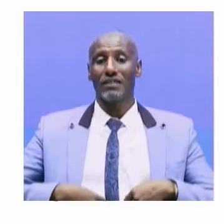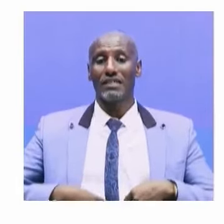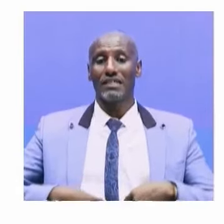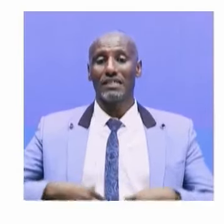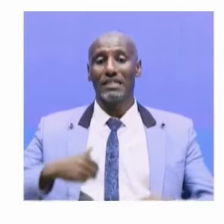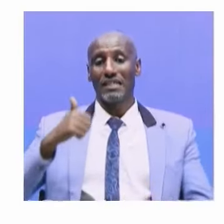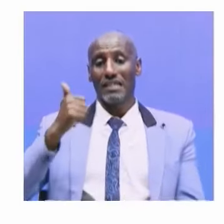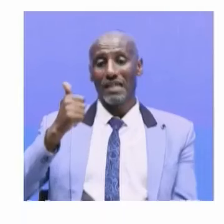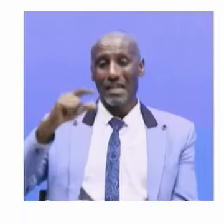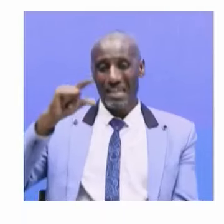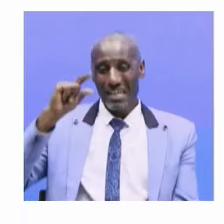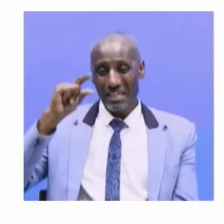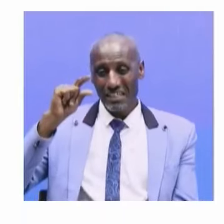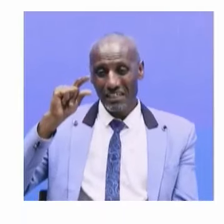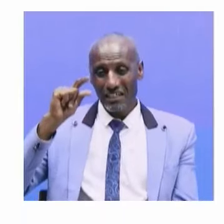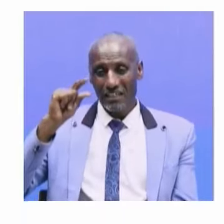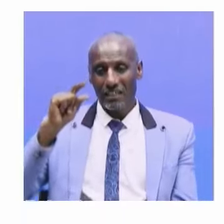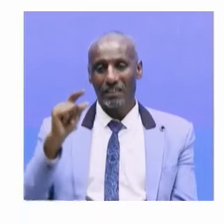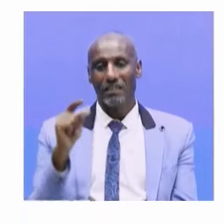a little